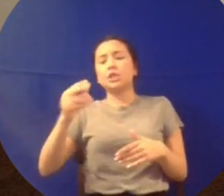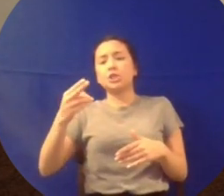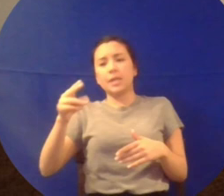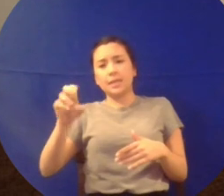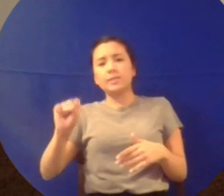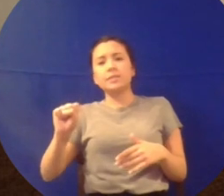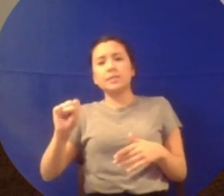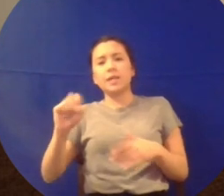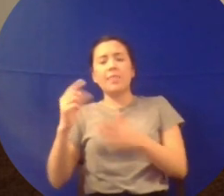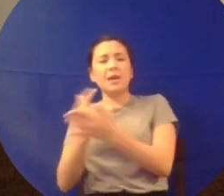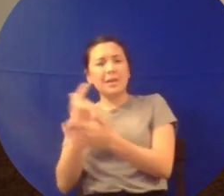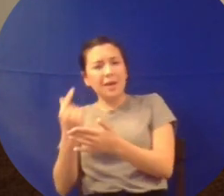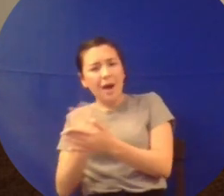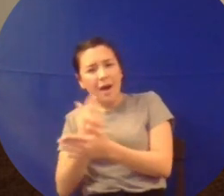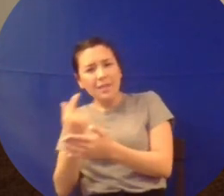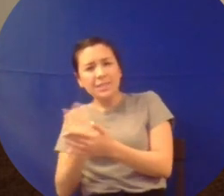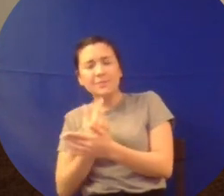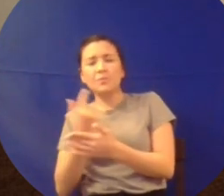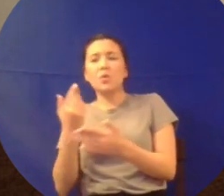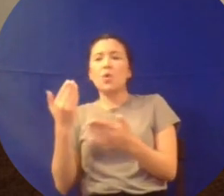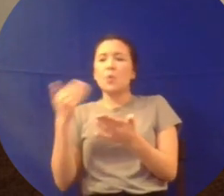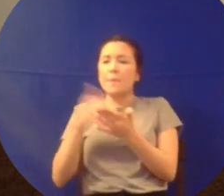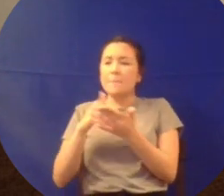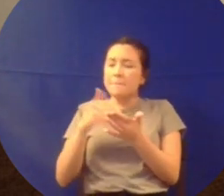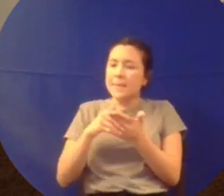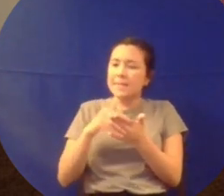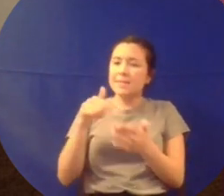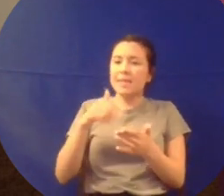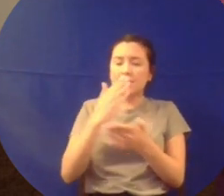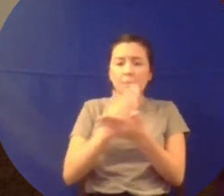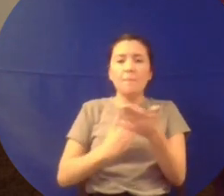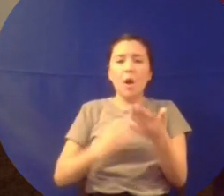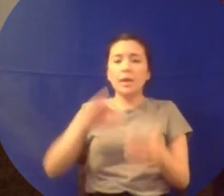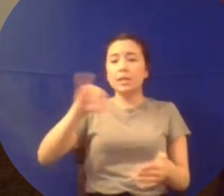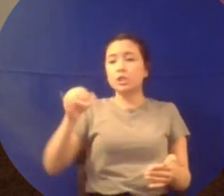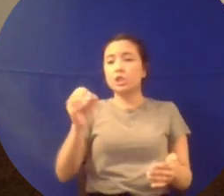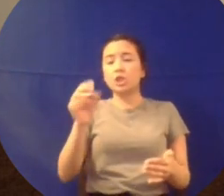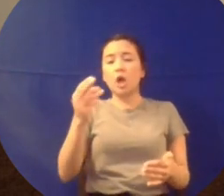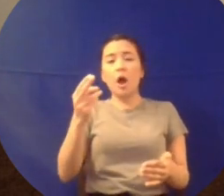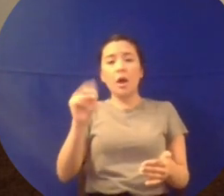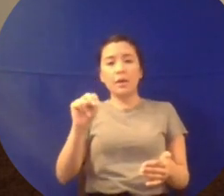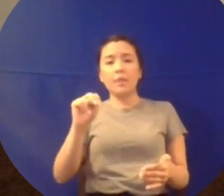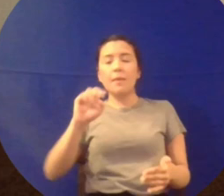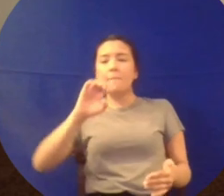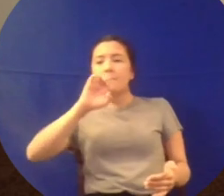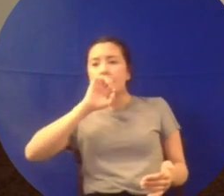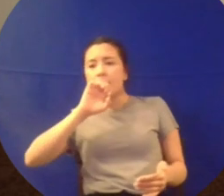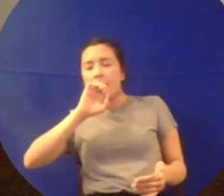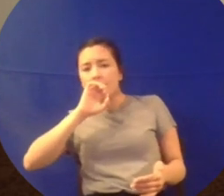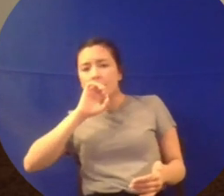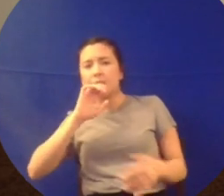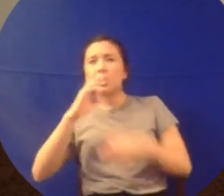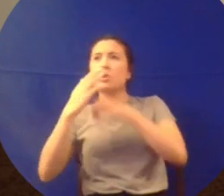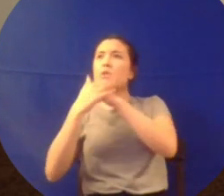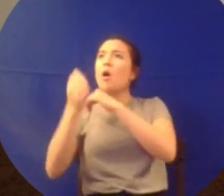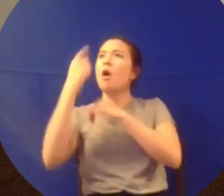The gospel passage from Mark repeats this theme in John the Baptist's prophetic call for repentance.